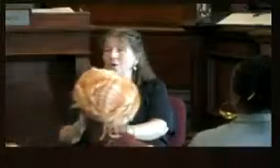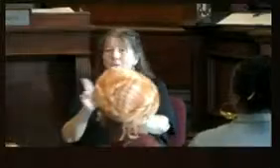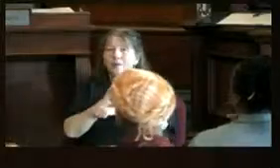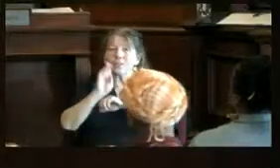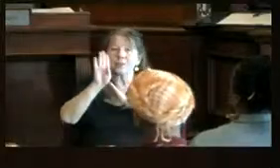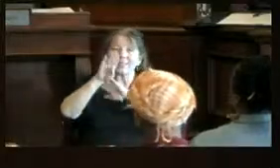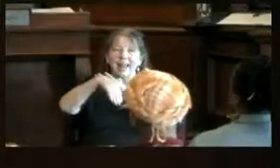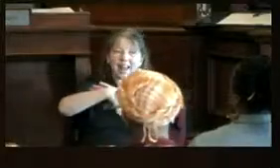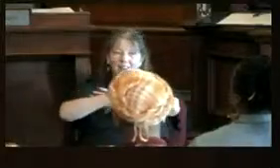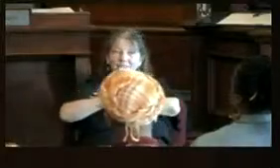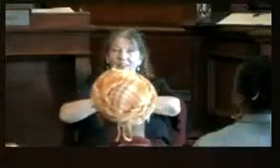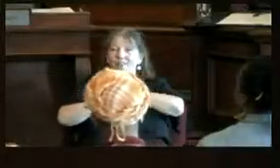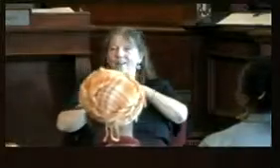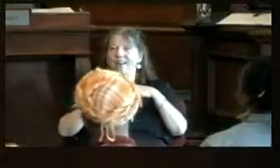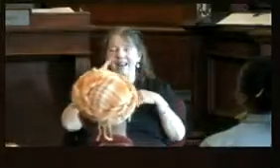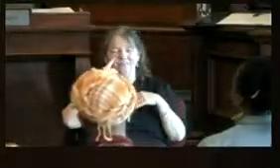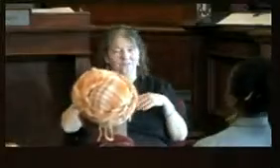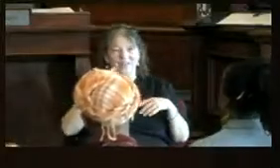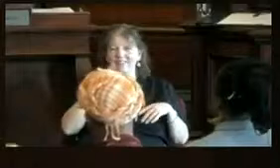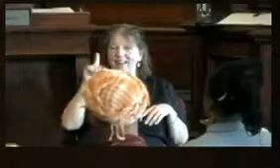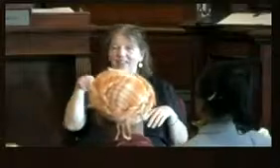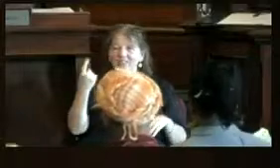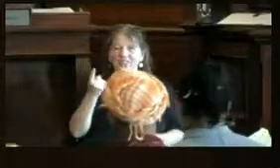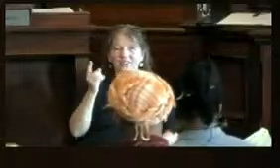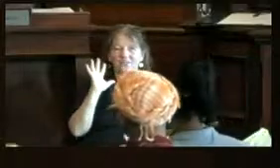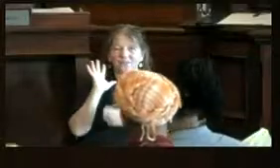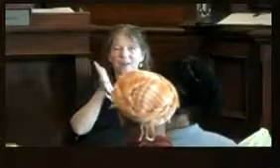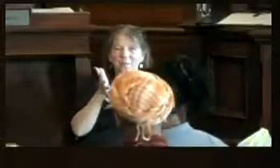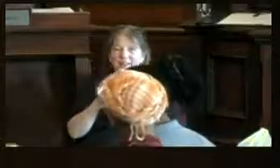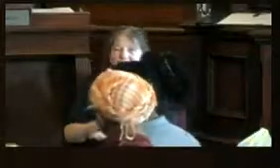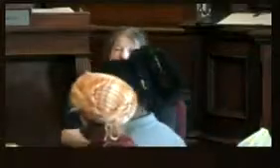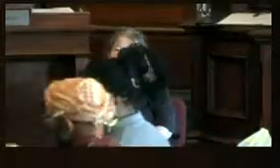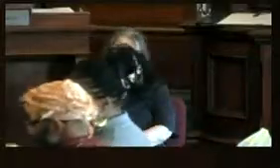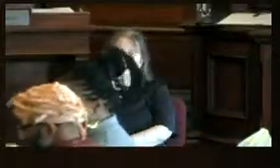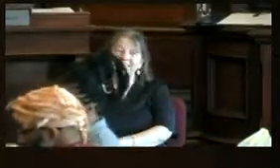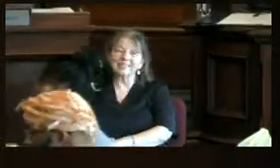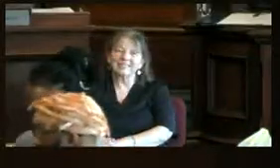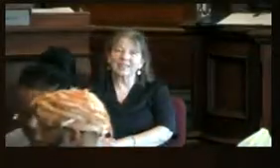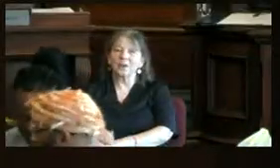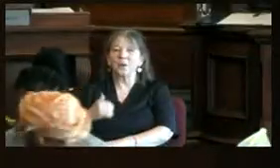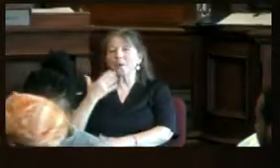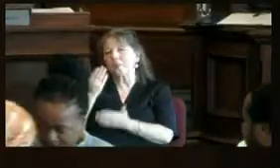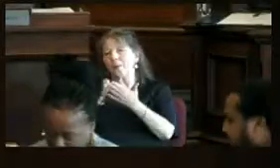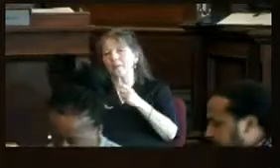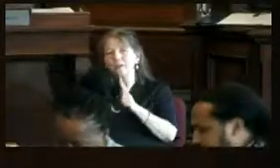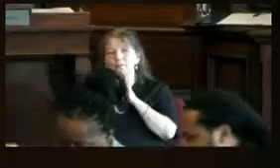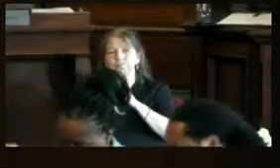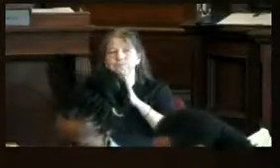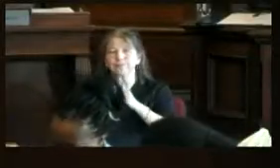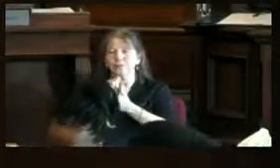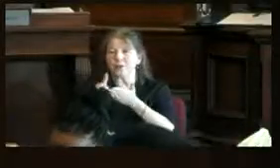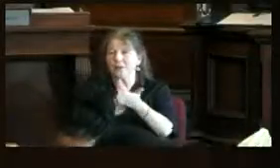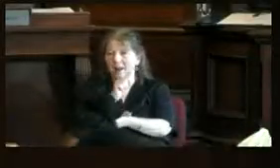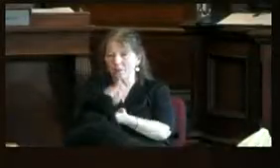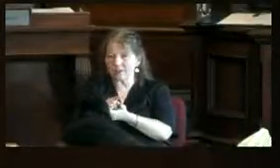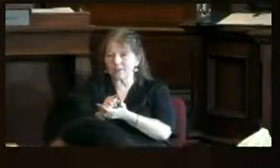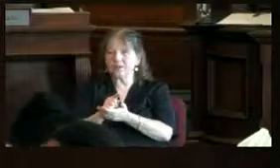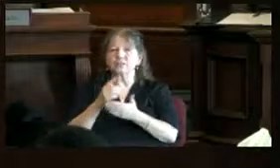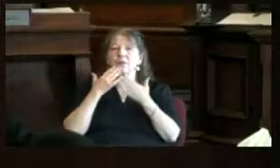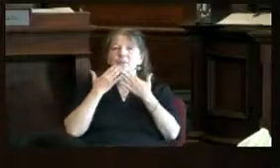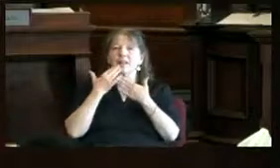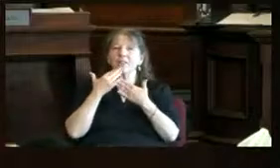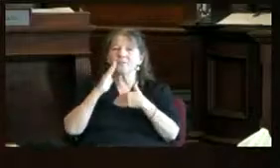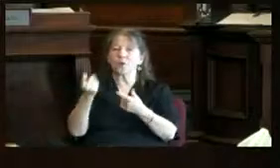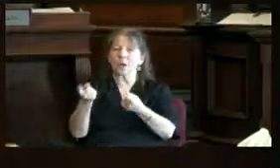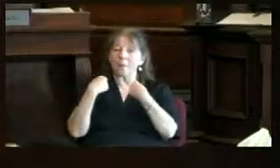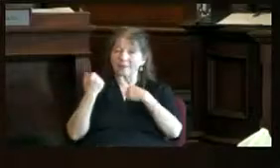and I feel like we've only been here 5 minutes. And we could probably go another hour, but we are not. So I'm going to thank y'all for coming in